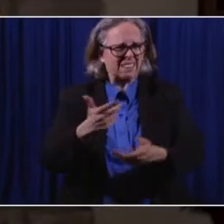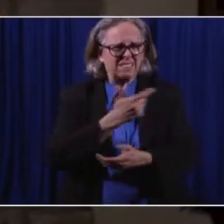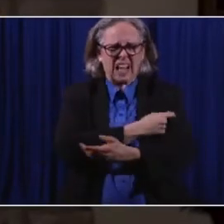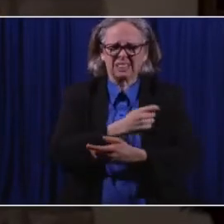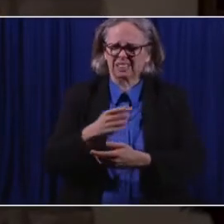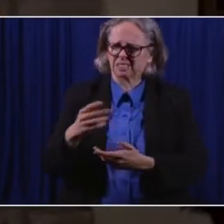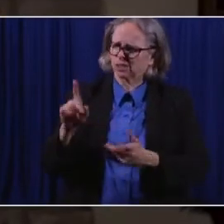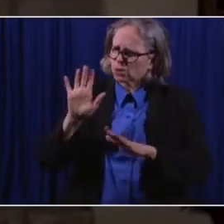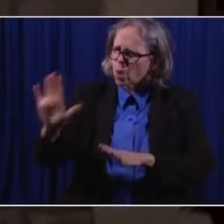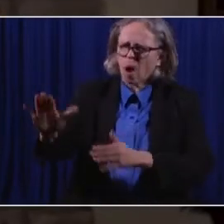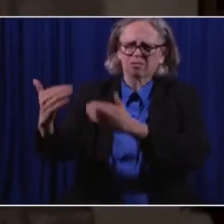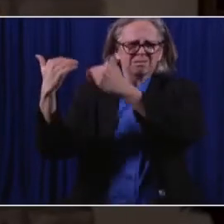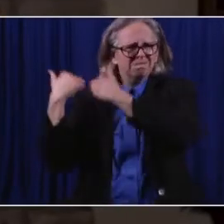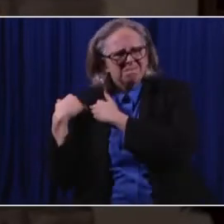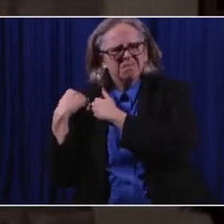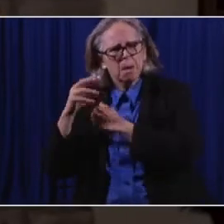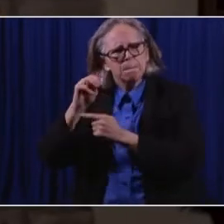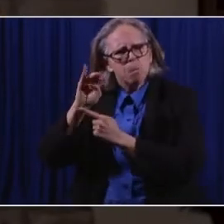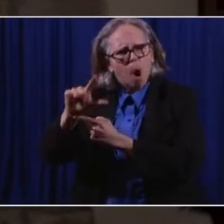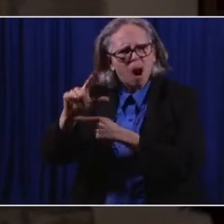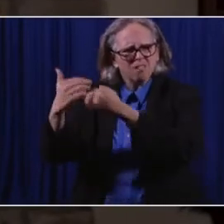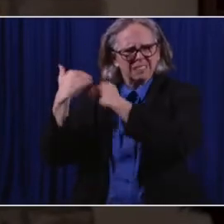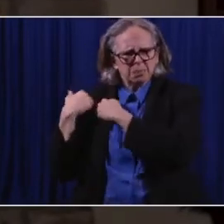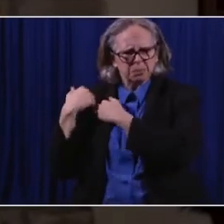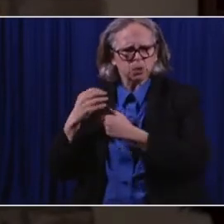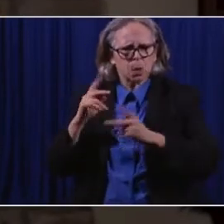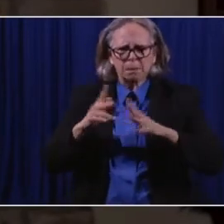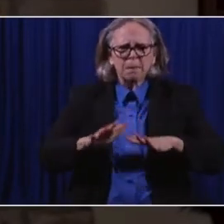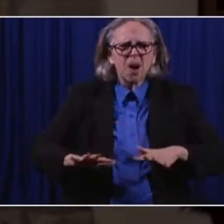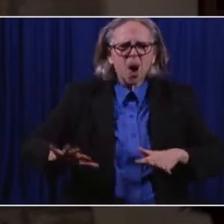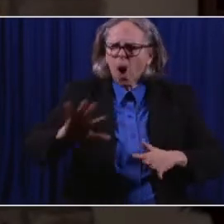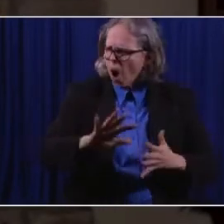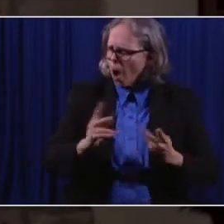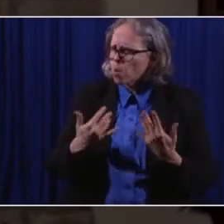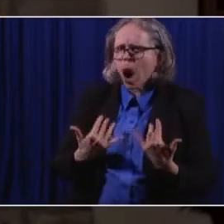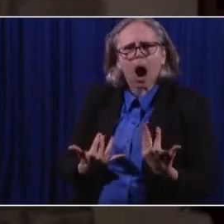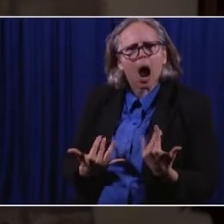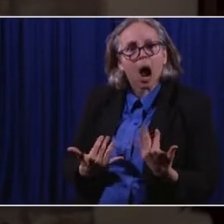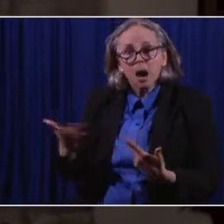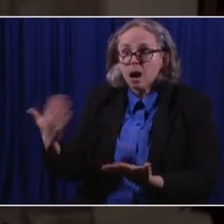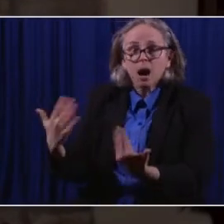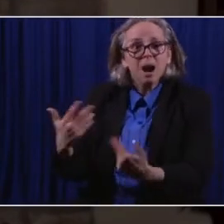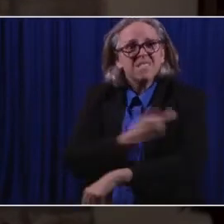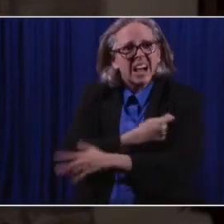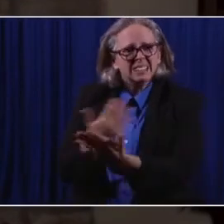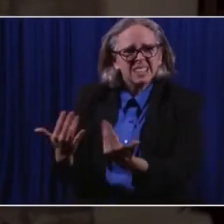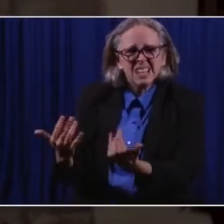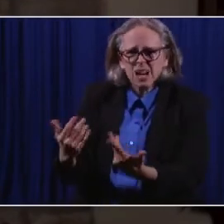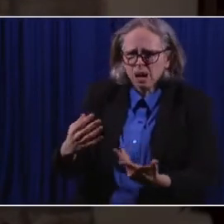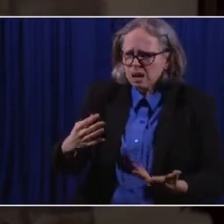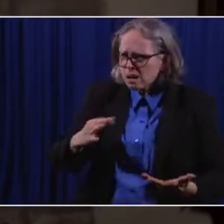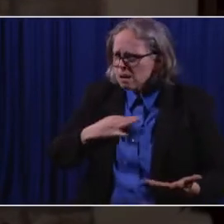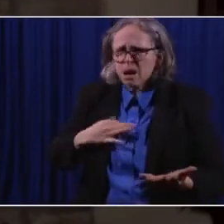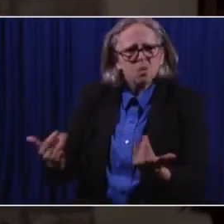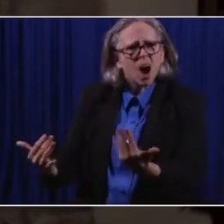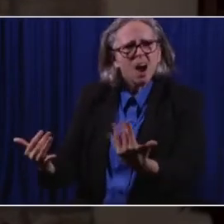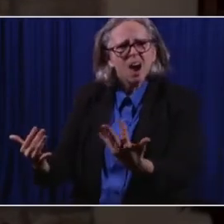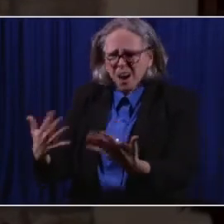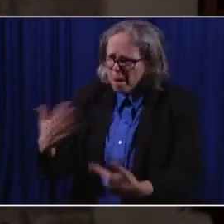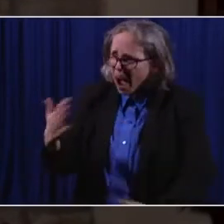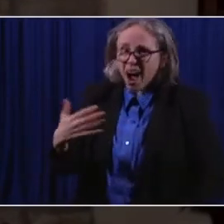people all over the state of Ohio who want it. There are people who are eligible for it now in decisions that we have made that we think are the